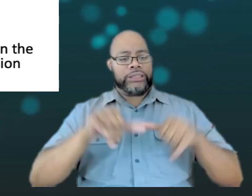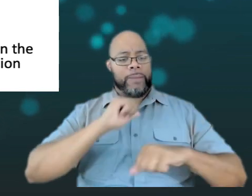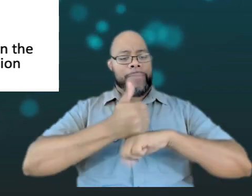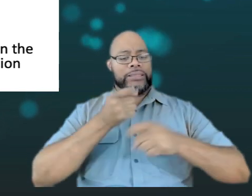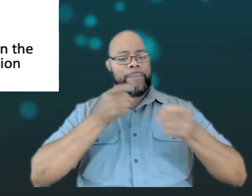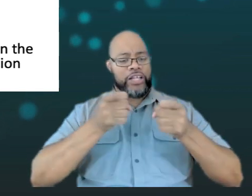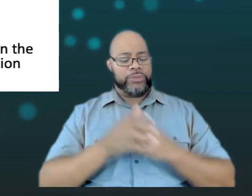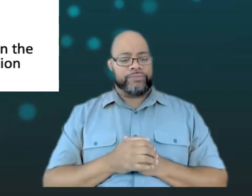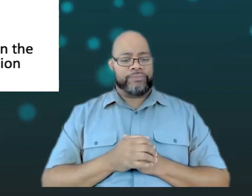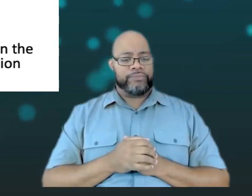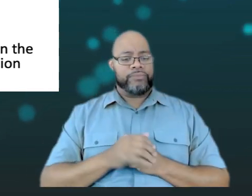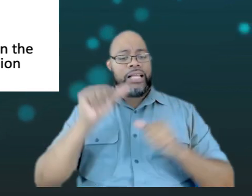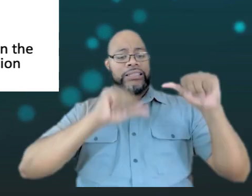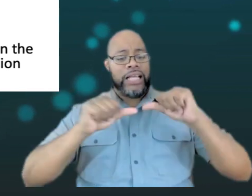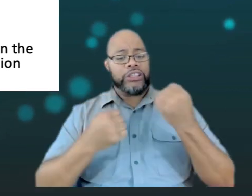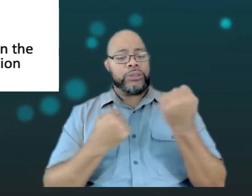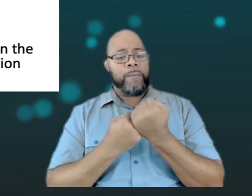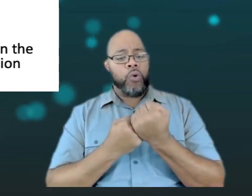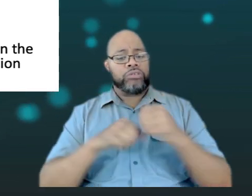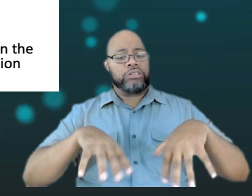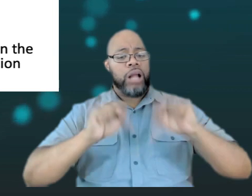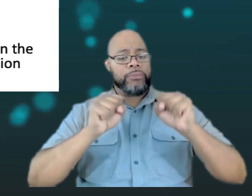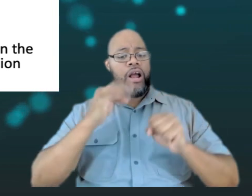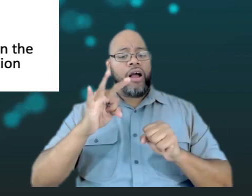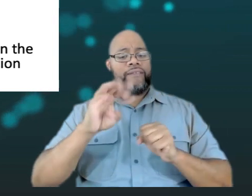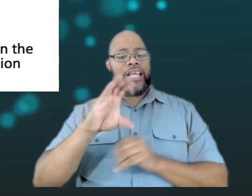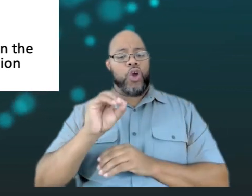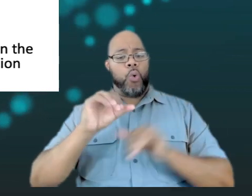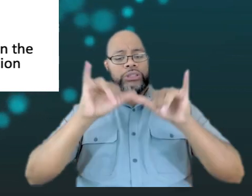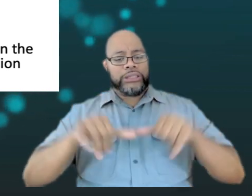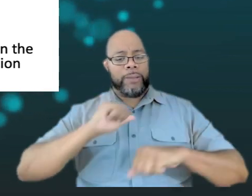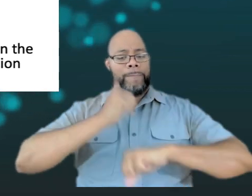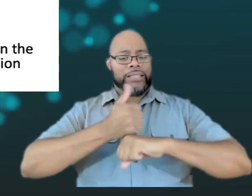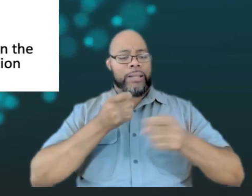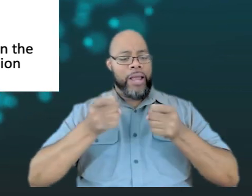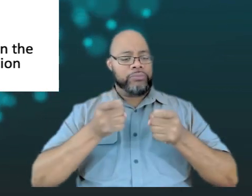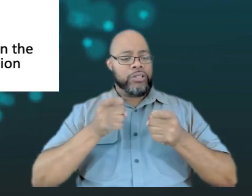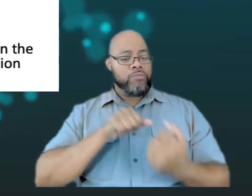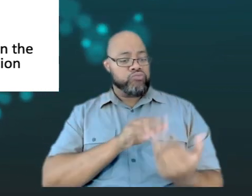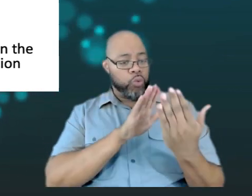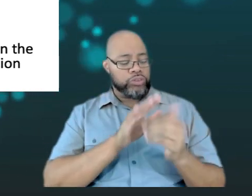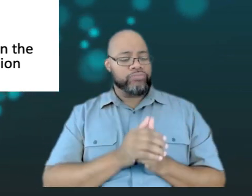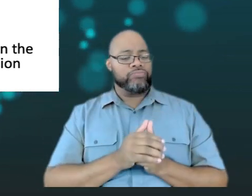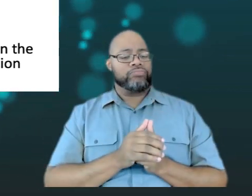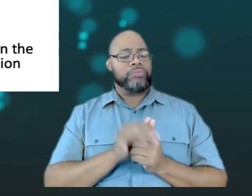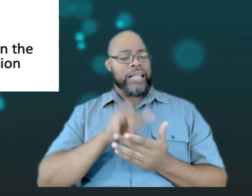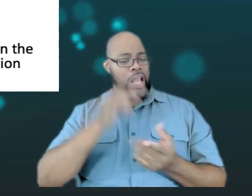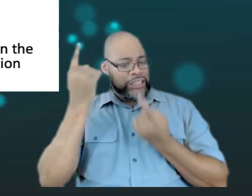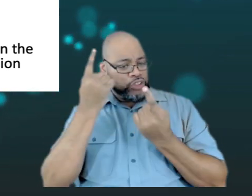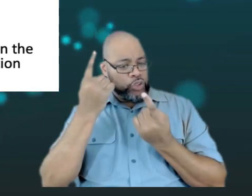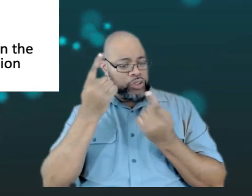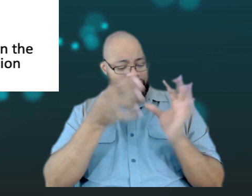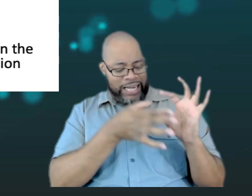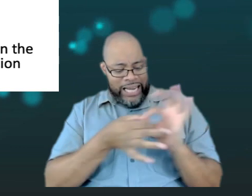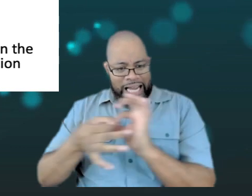Ecosystem-based management, where science supports the adoption of ecosystem-based management approaches which consider